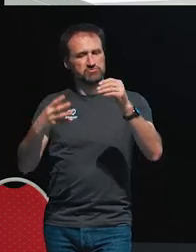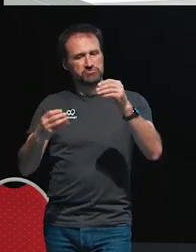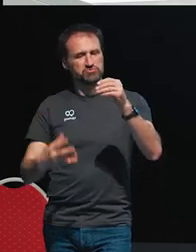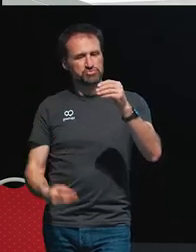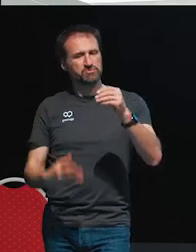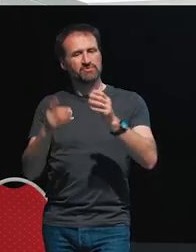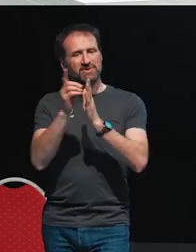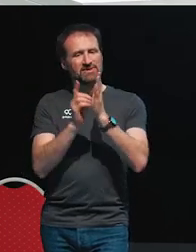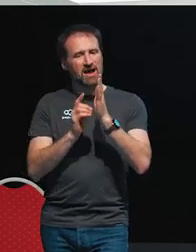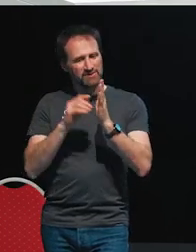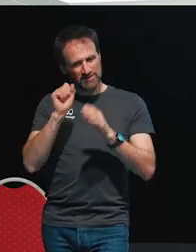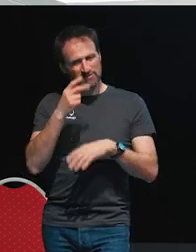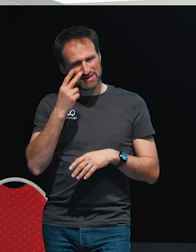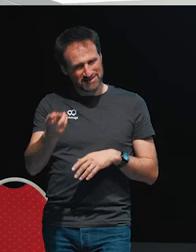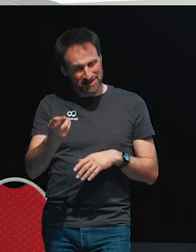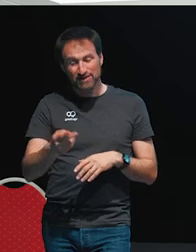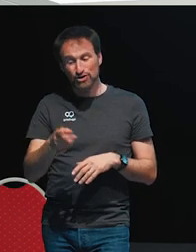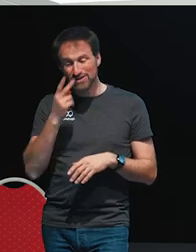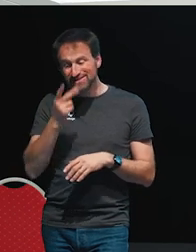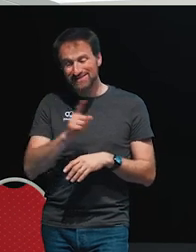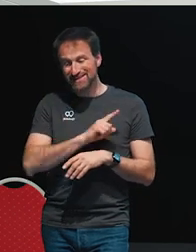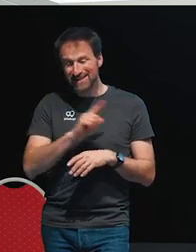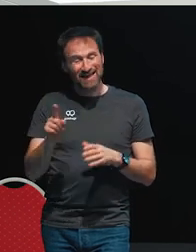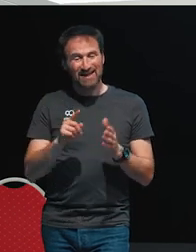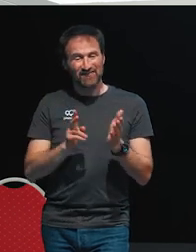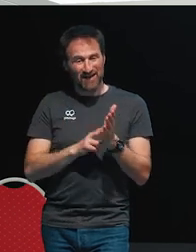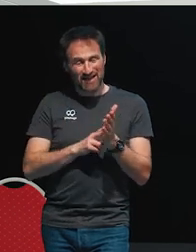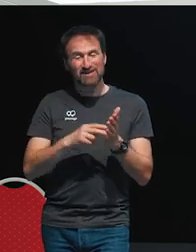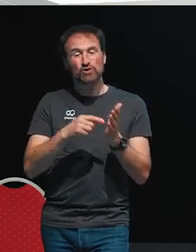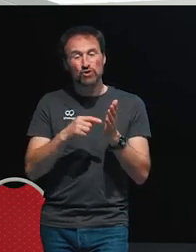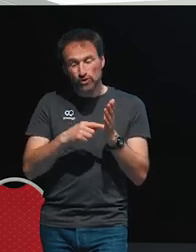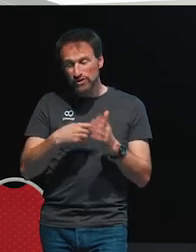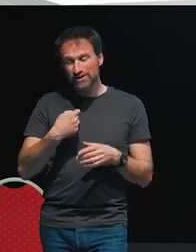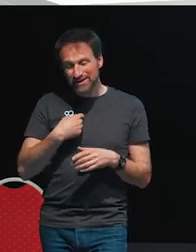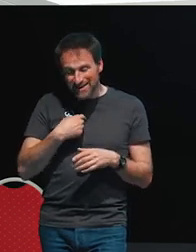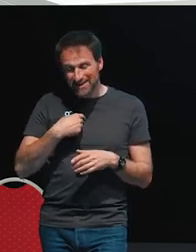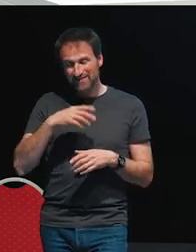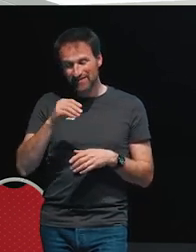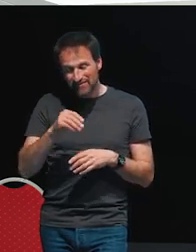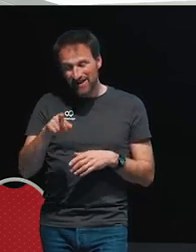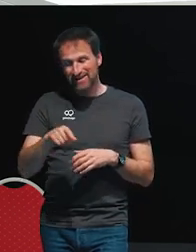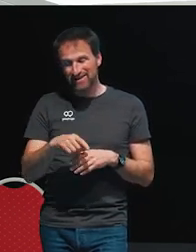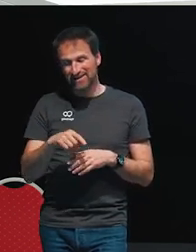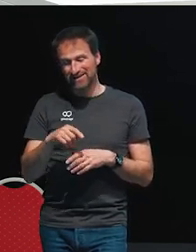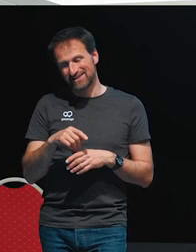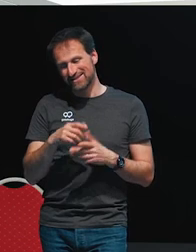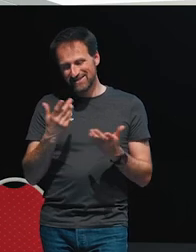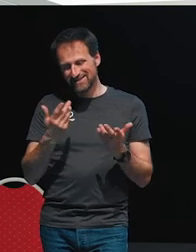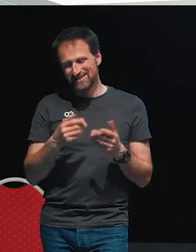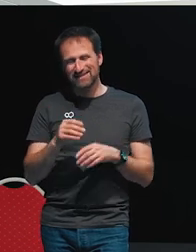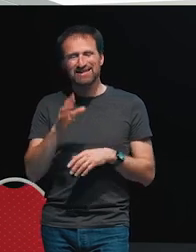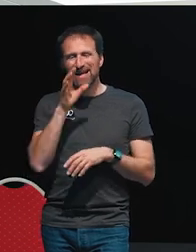we put in it. And you would see that it's invalid because I used a secret, which was secret and not secret.